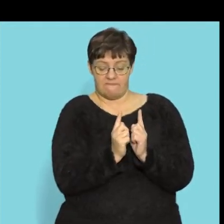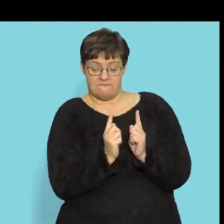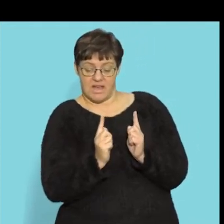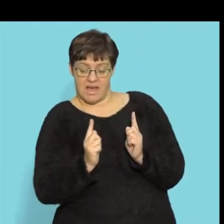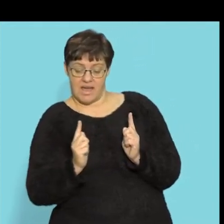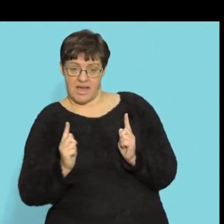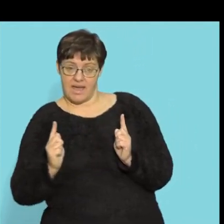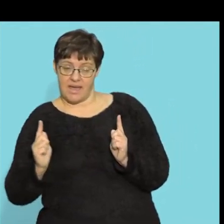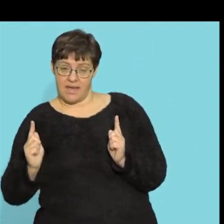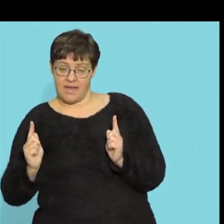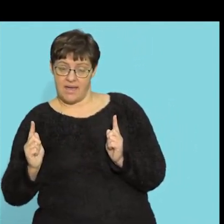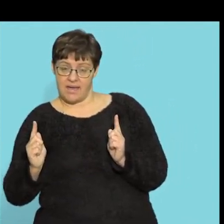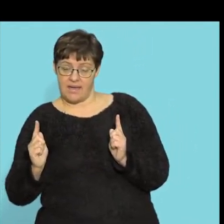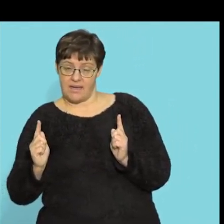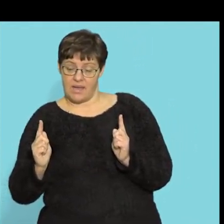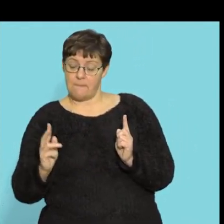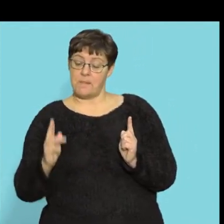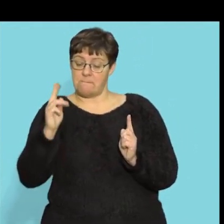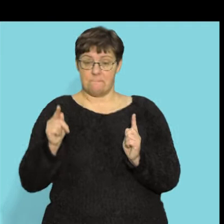a conductor, if we